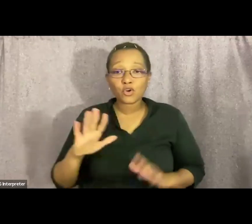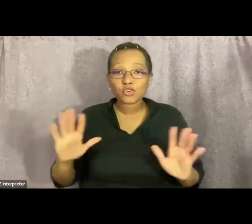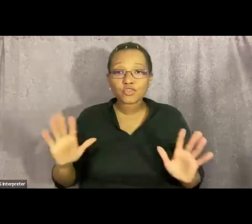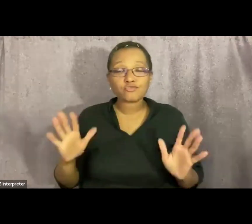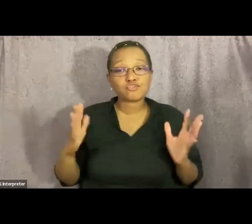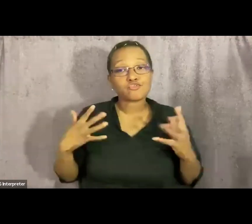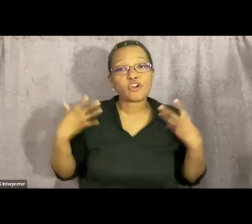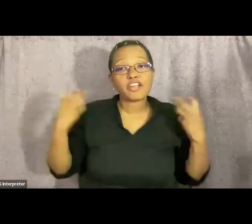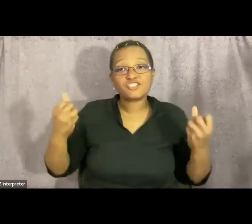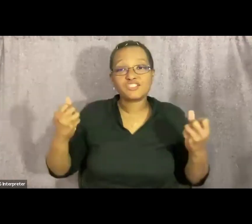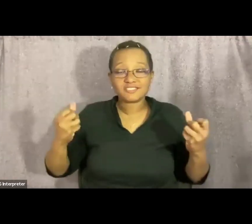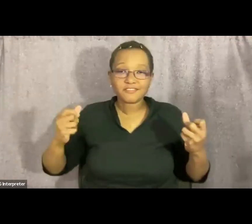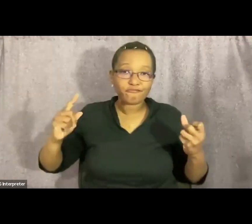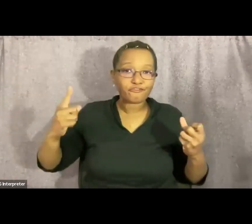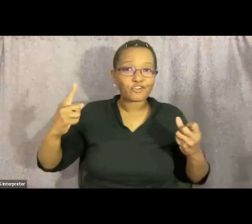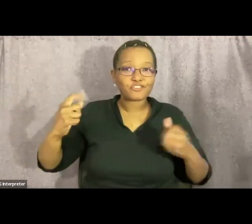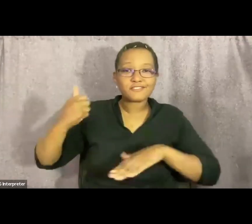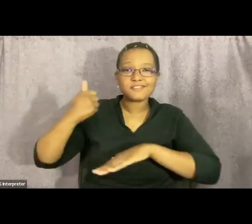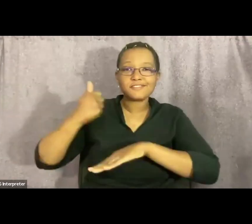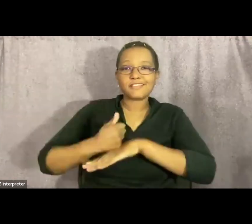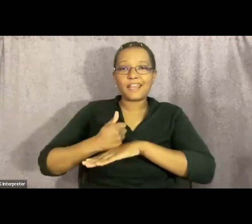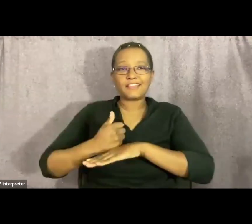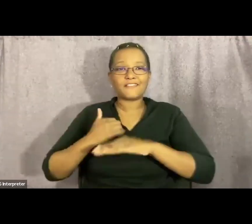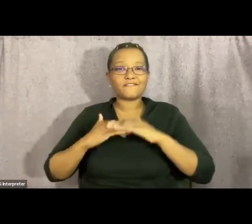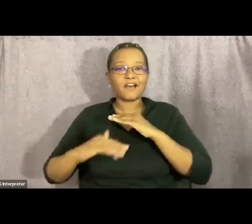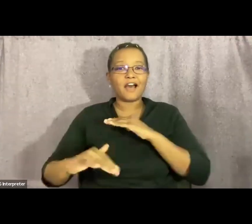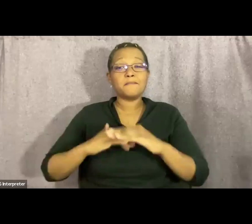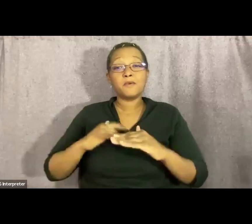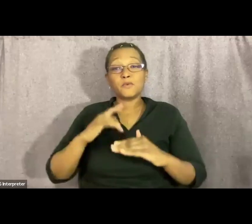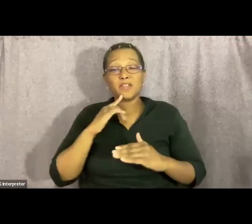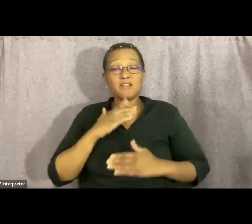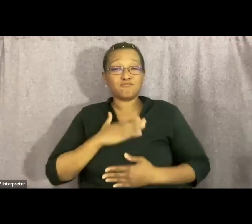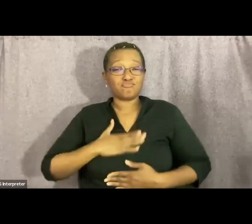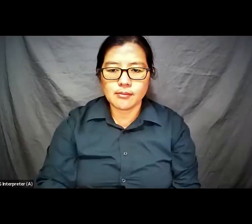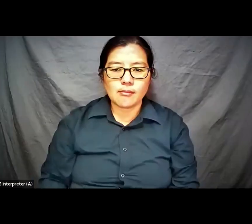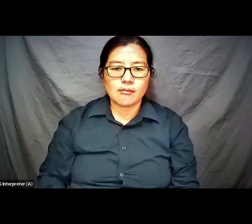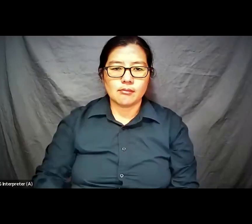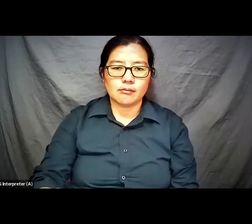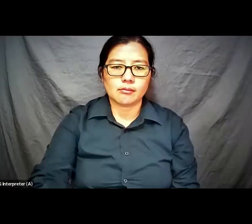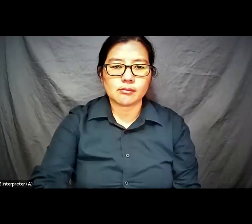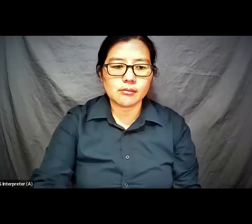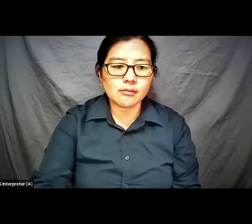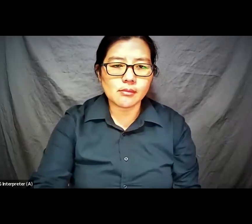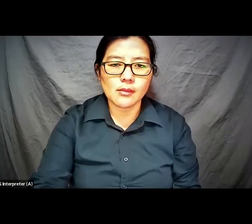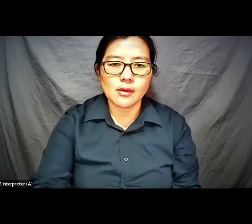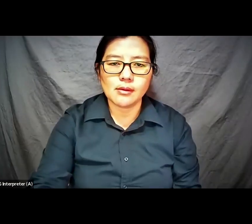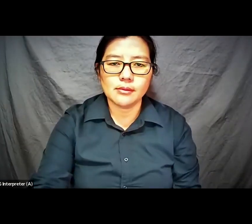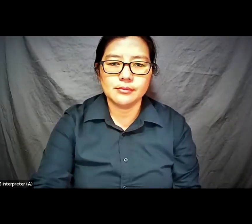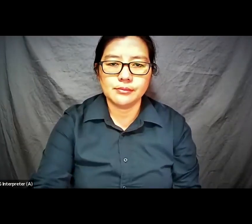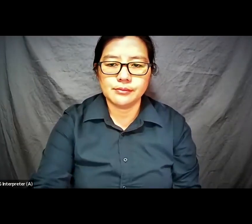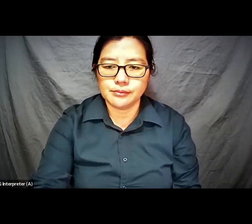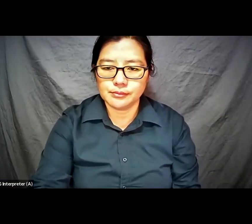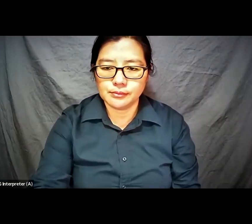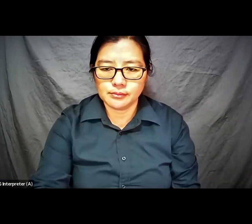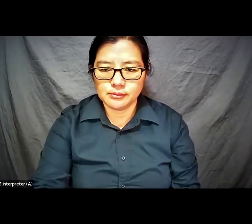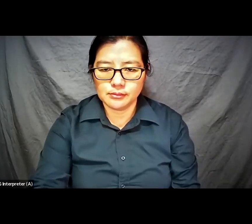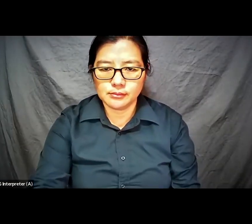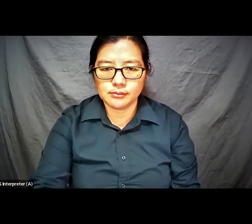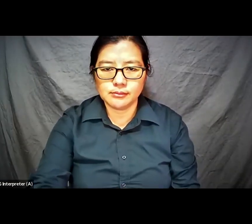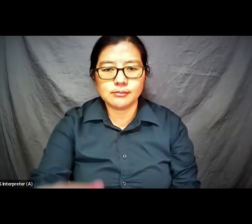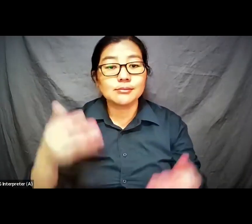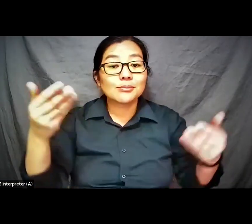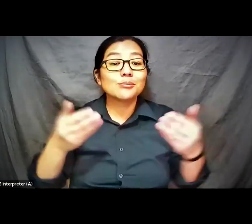of making my way home to myself, so thank you. And to everyone who came to attend, thank you for being